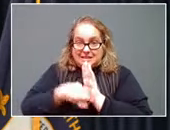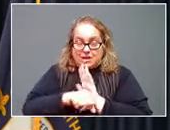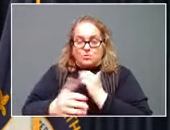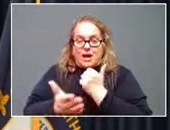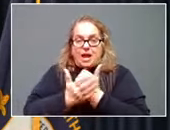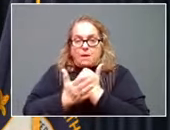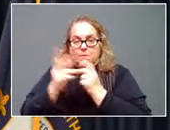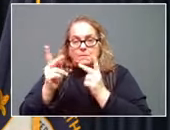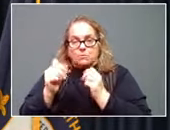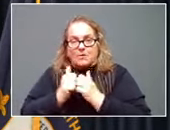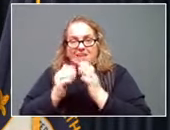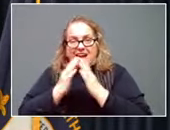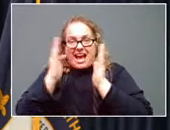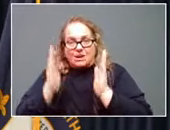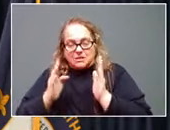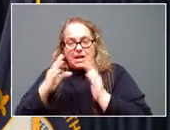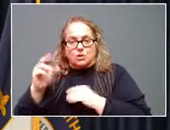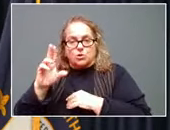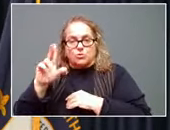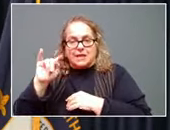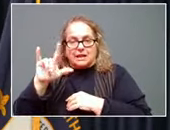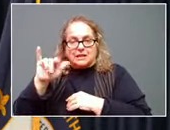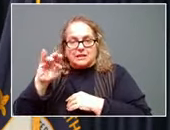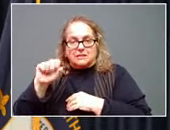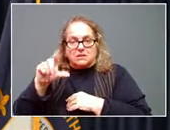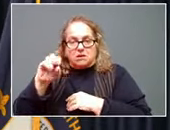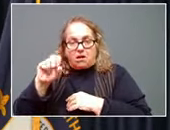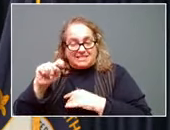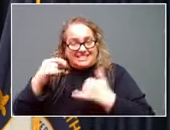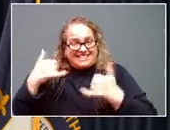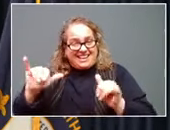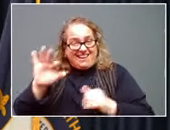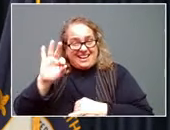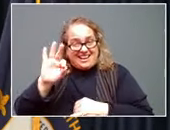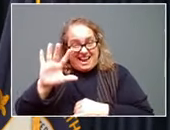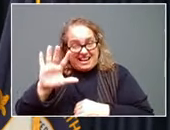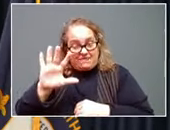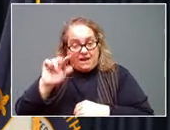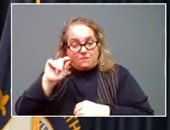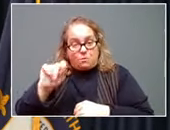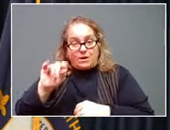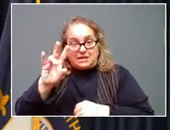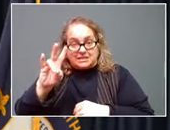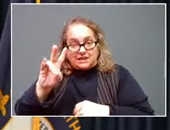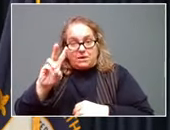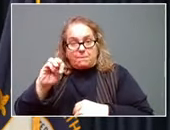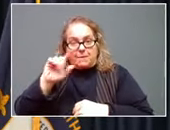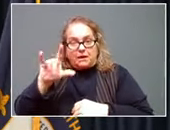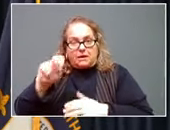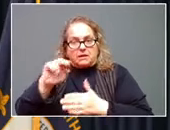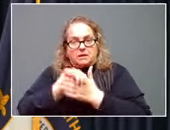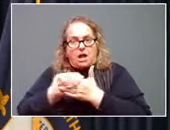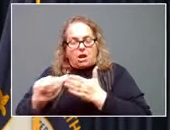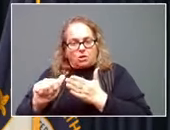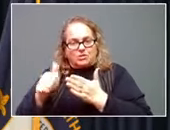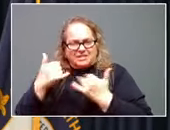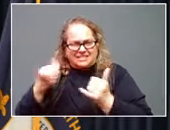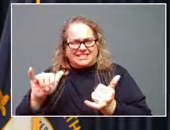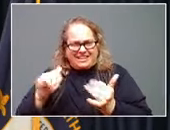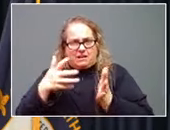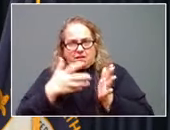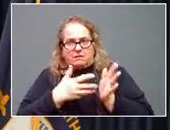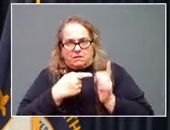still $95.7 million available. We want to deploy that to help Kentuckians. But through that program,